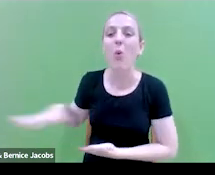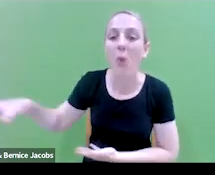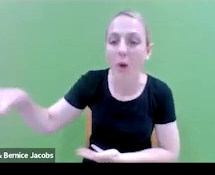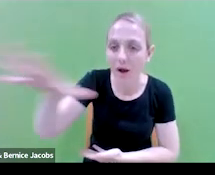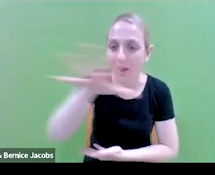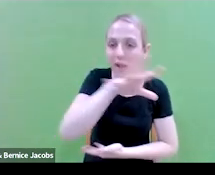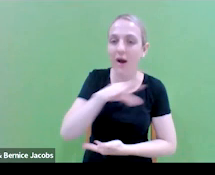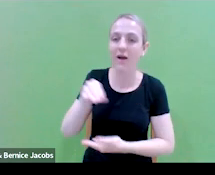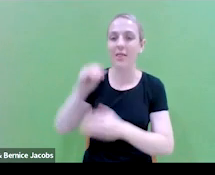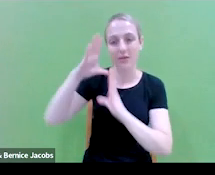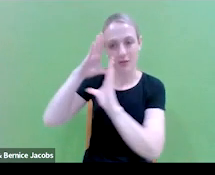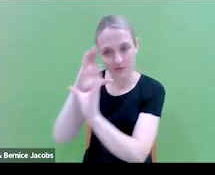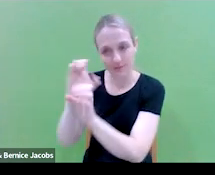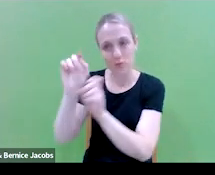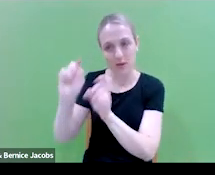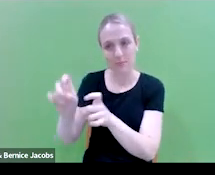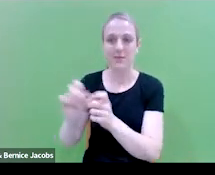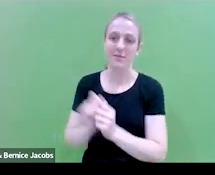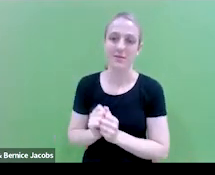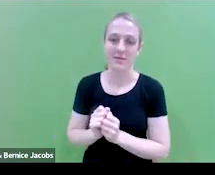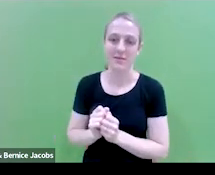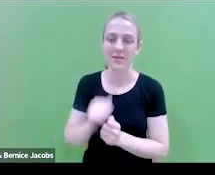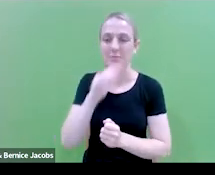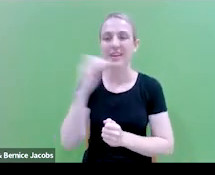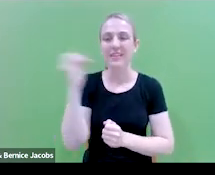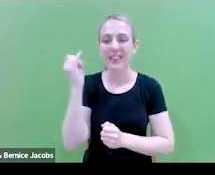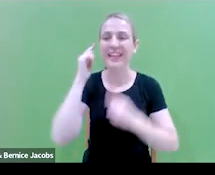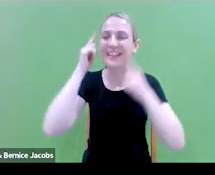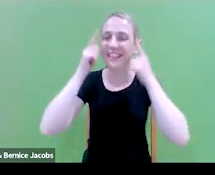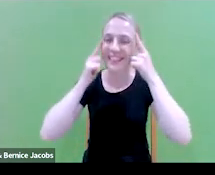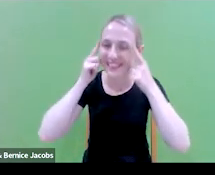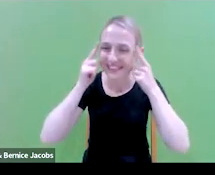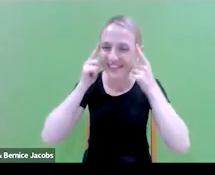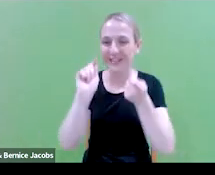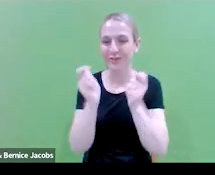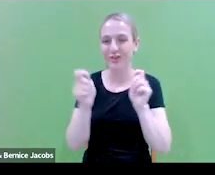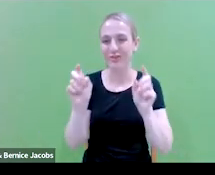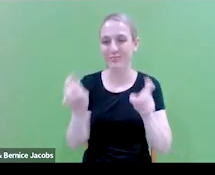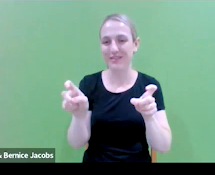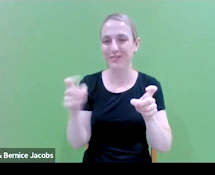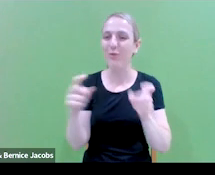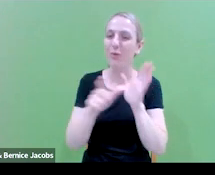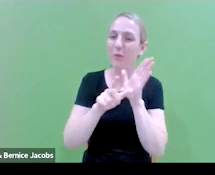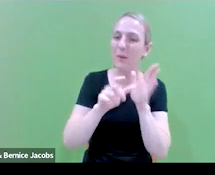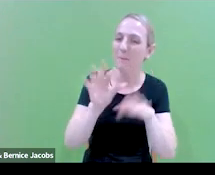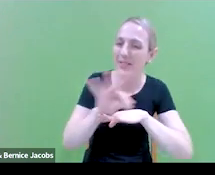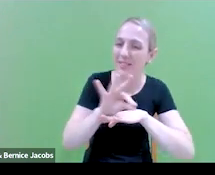beginning. So it's that fundamental thinking in terms of spatial planning,